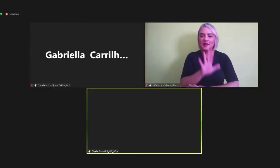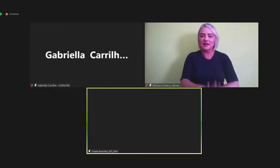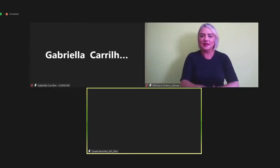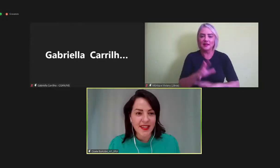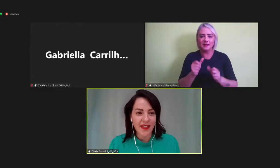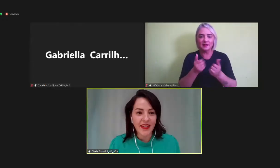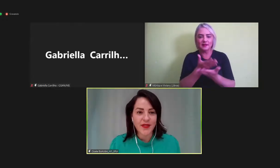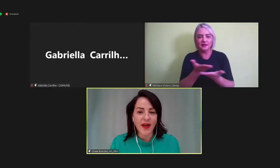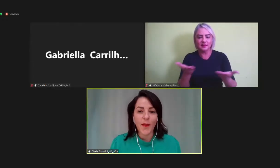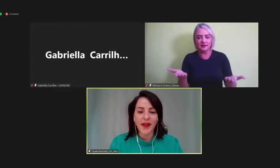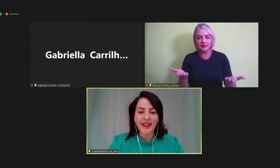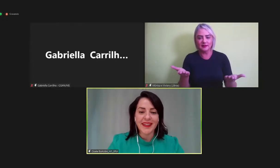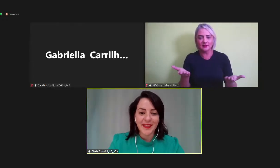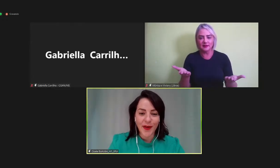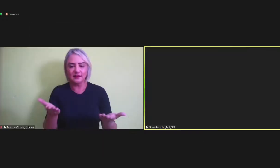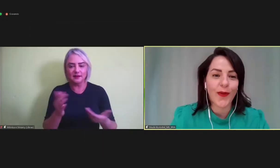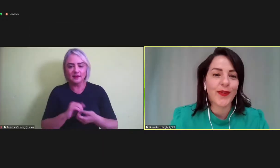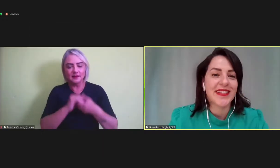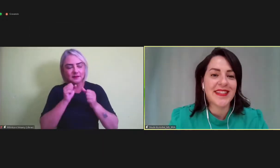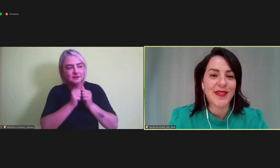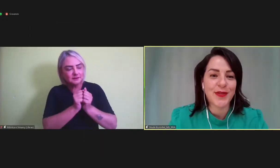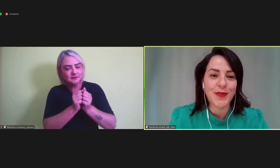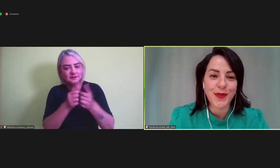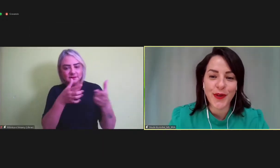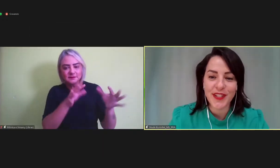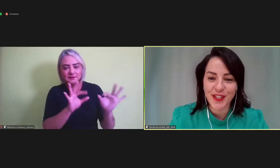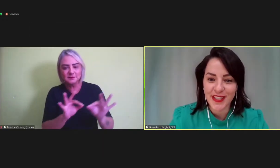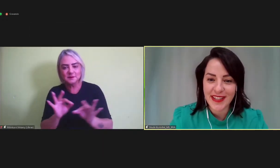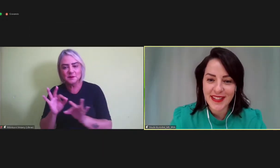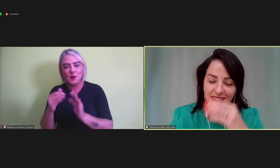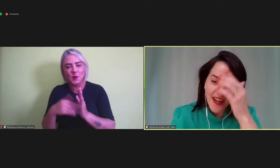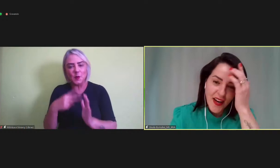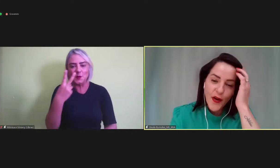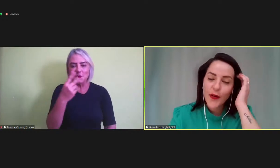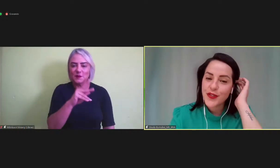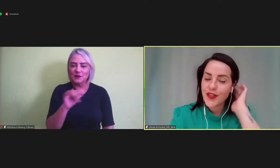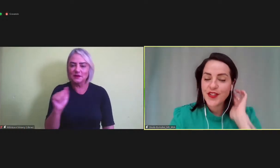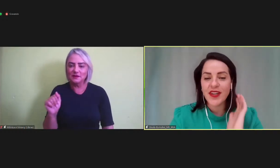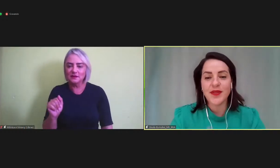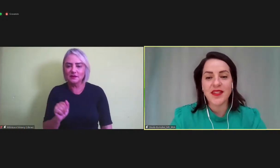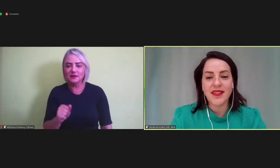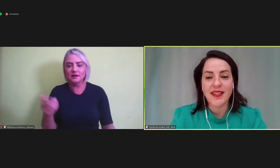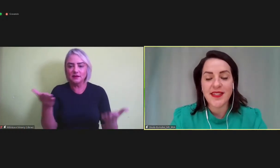Hello, good afternoon to you all who are here with us.